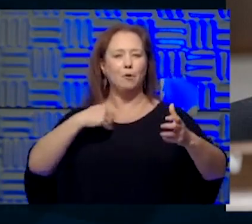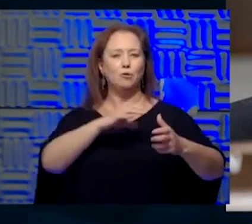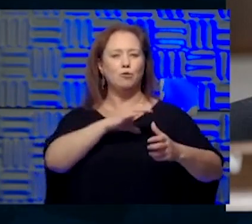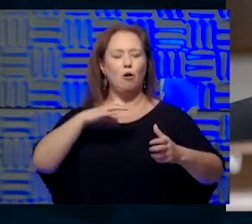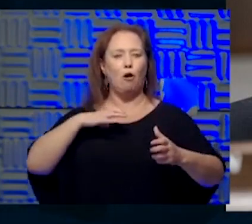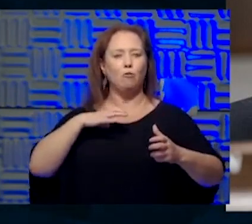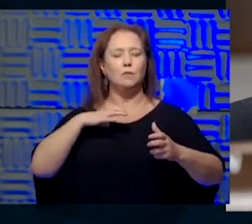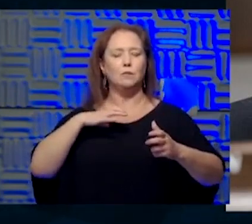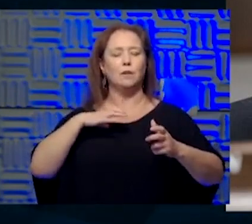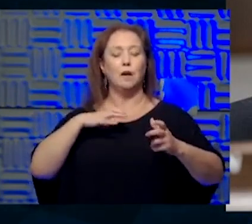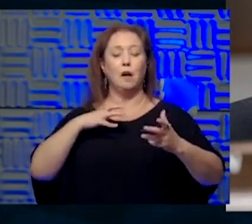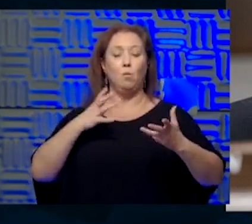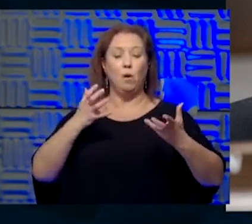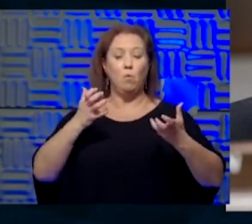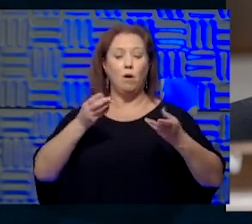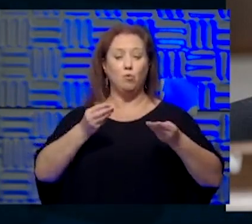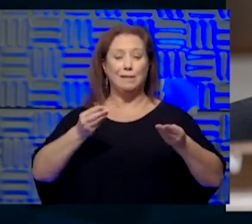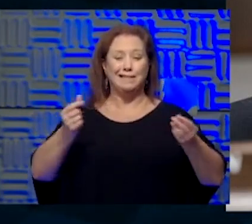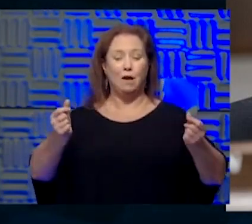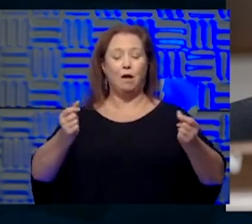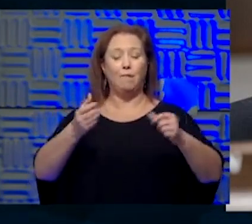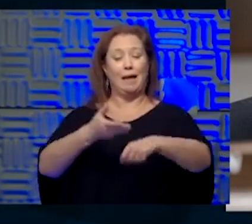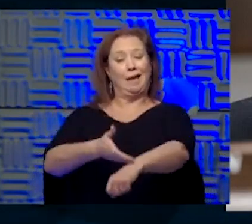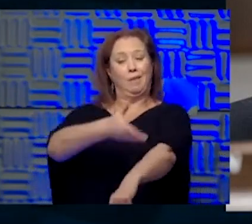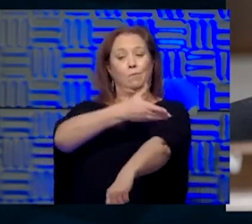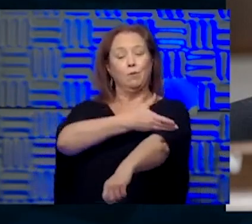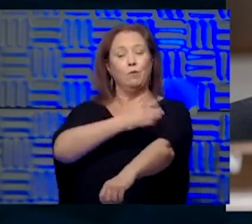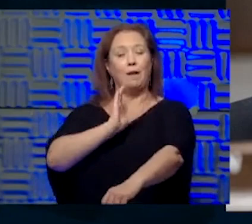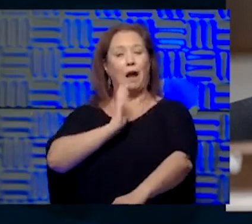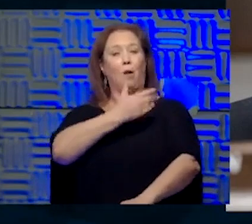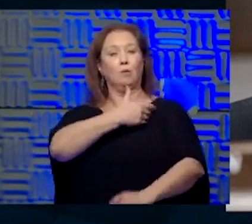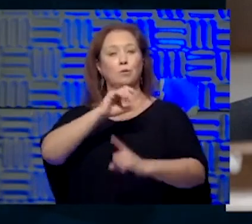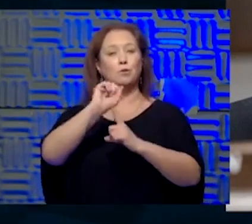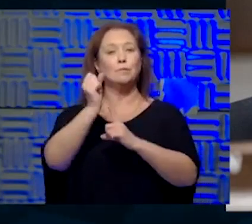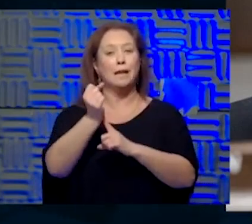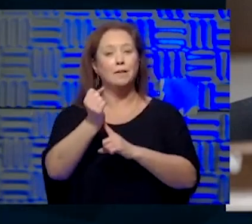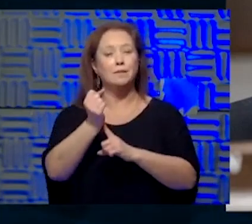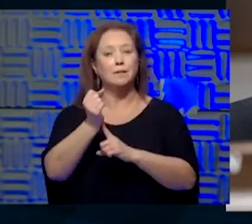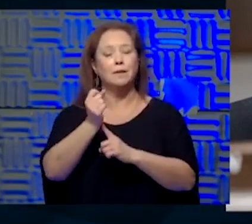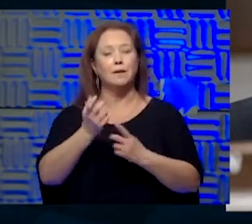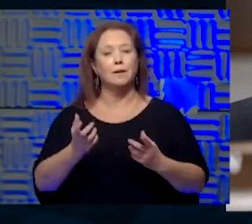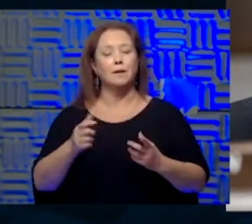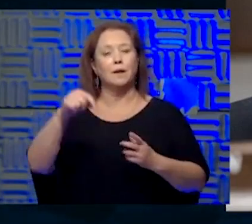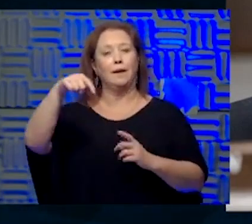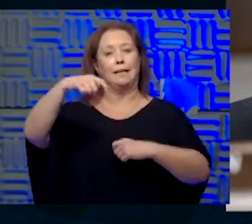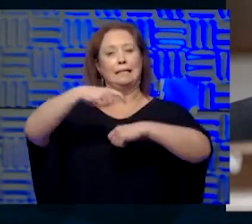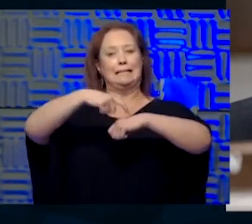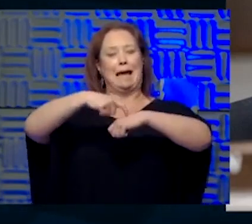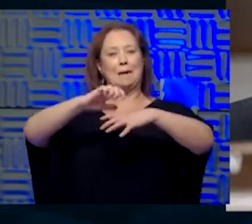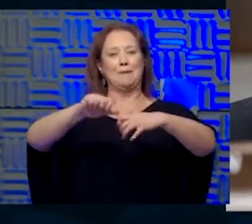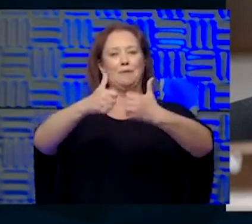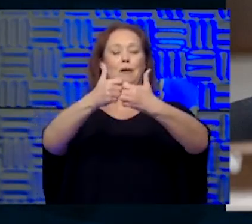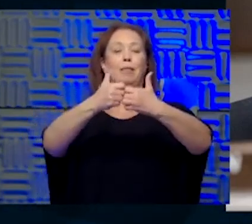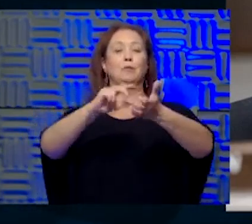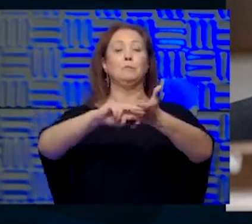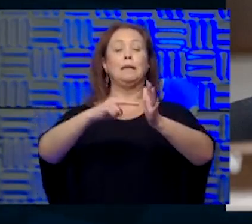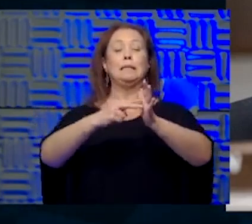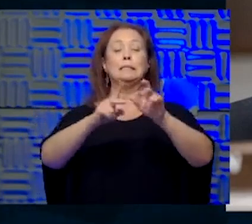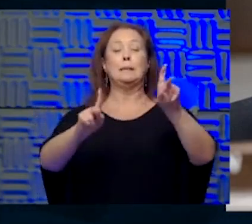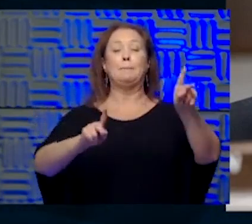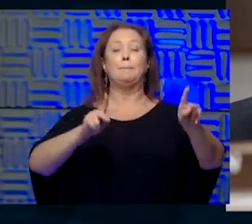to solve, to resolve, to improve the circumstance. And so, the time of challenge means that